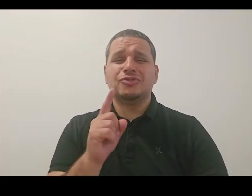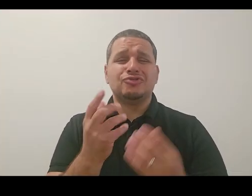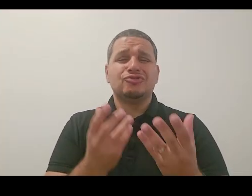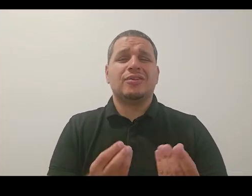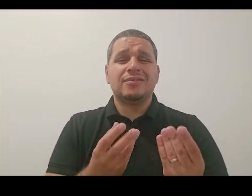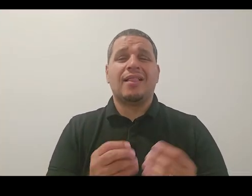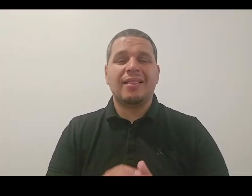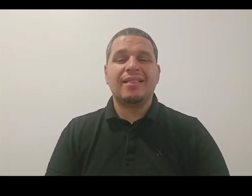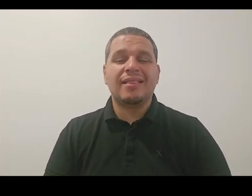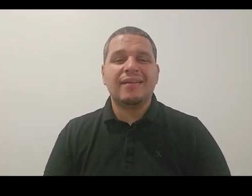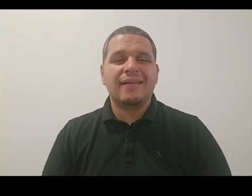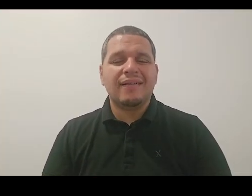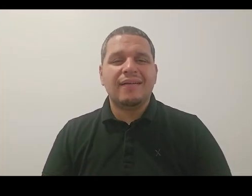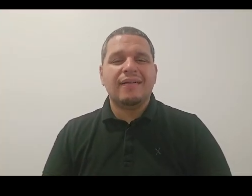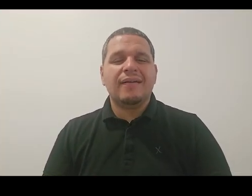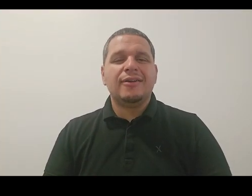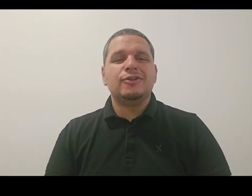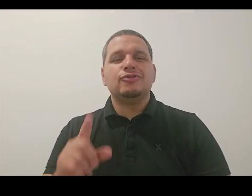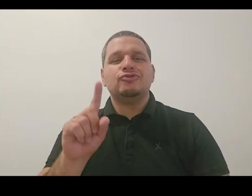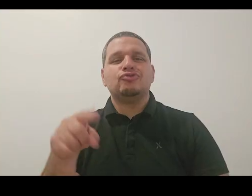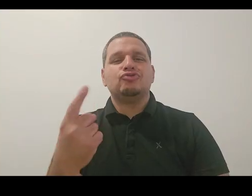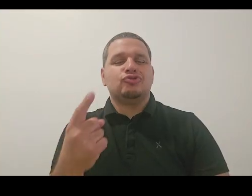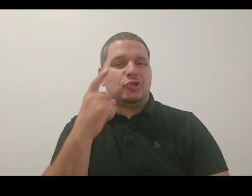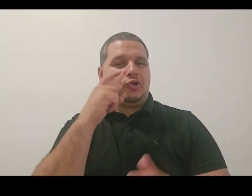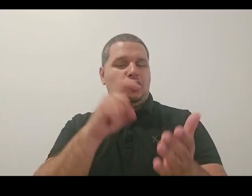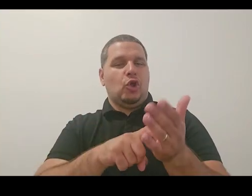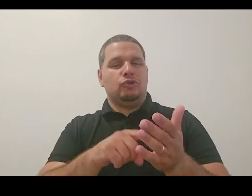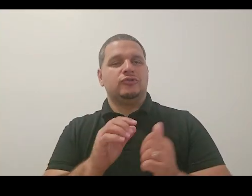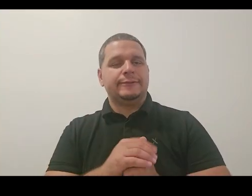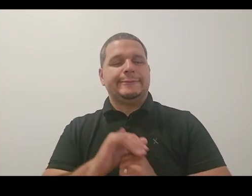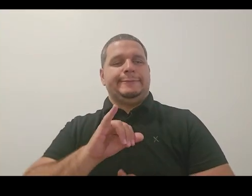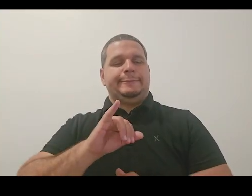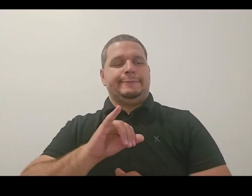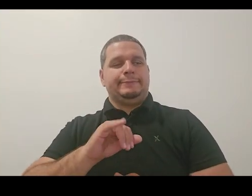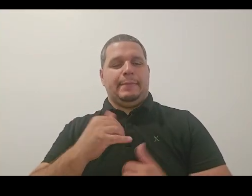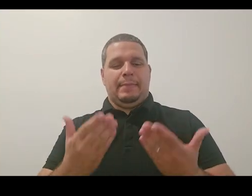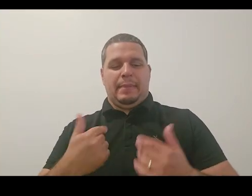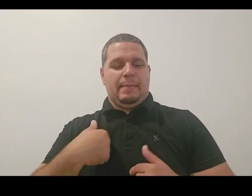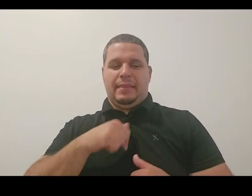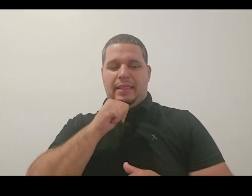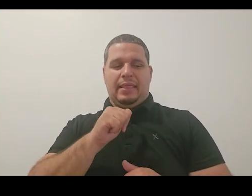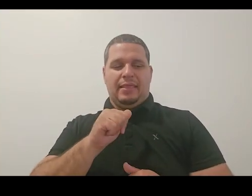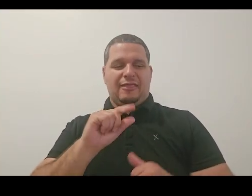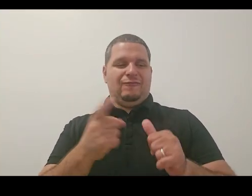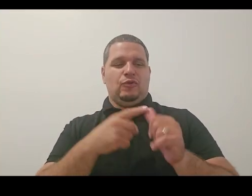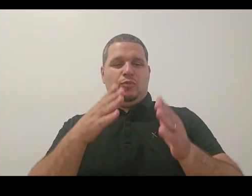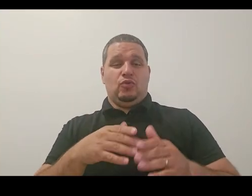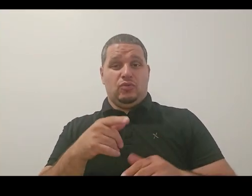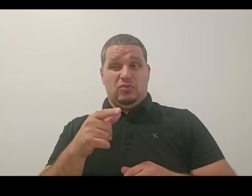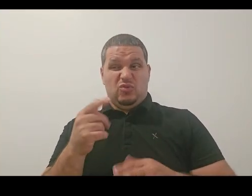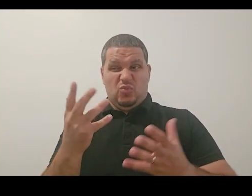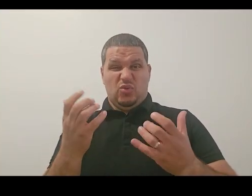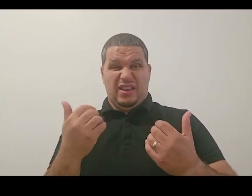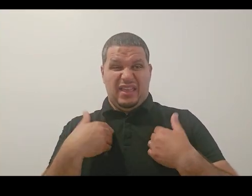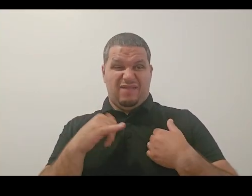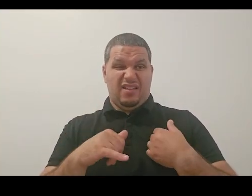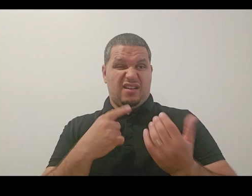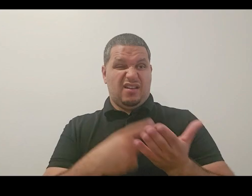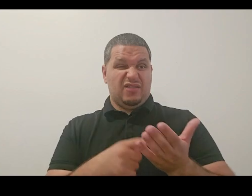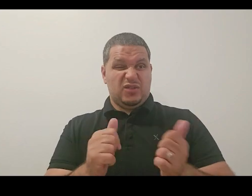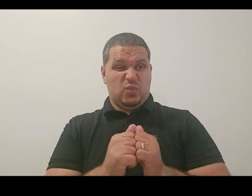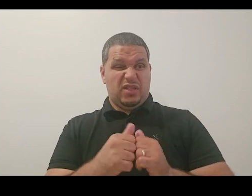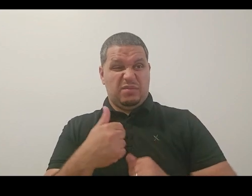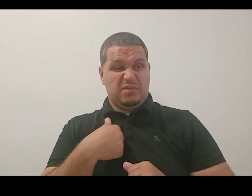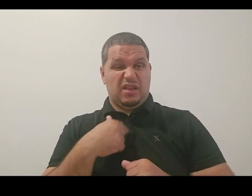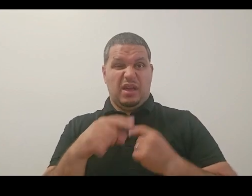you. So be gentle. And so just acknowledge like that part and come in with, do